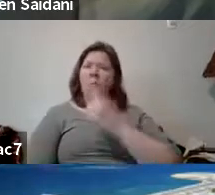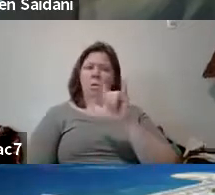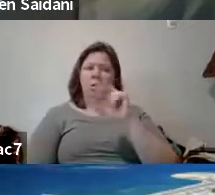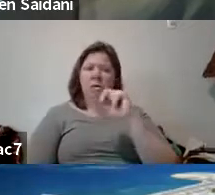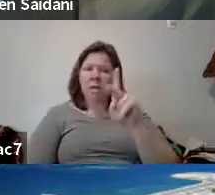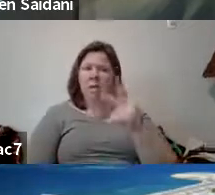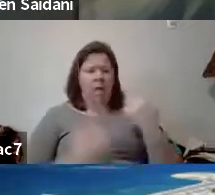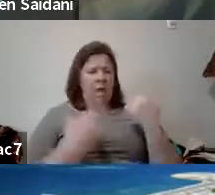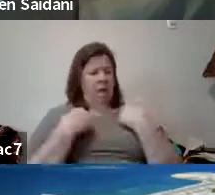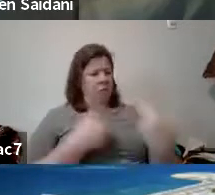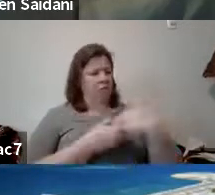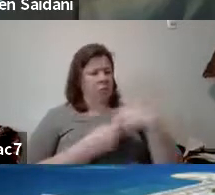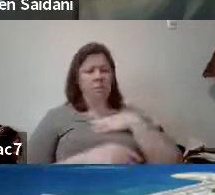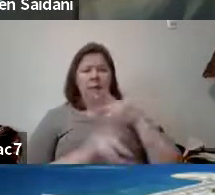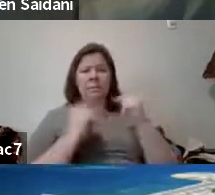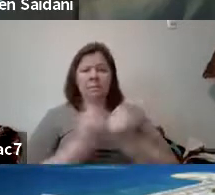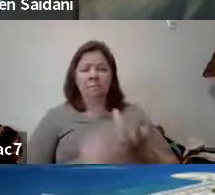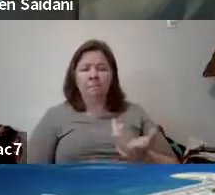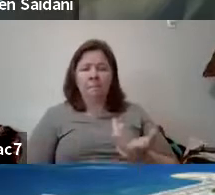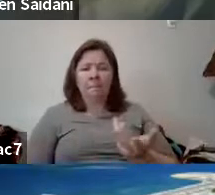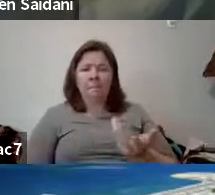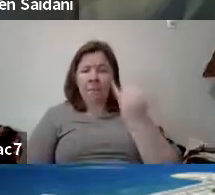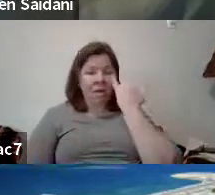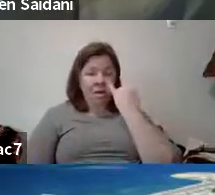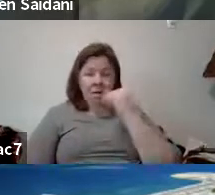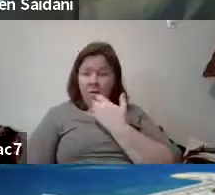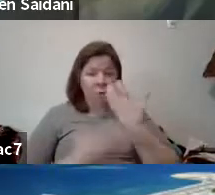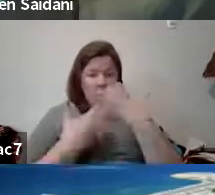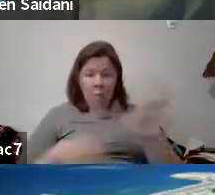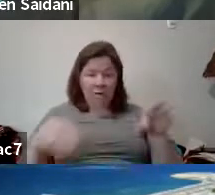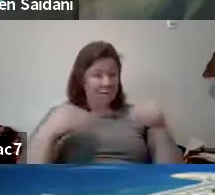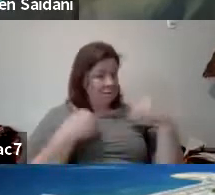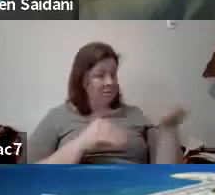team, but if you not want to sell, all you